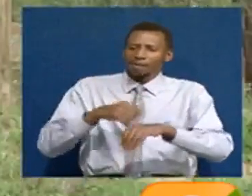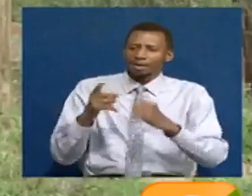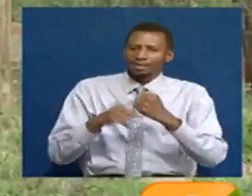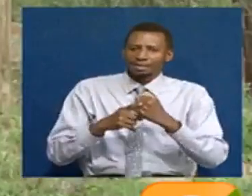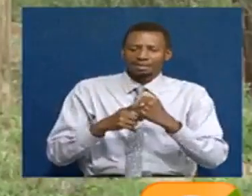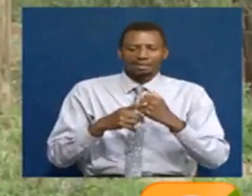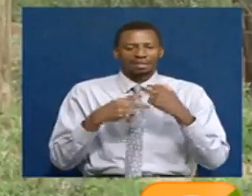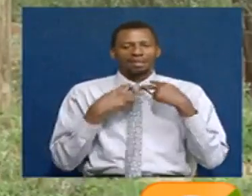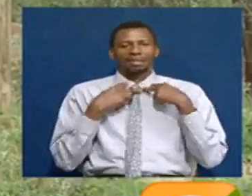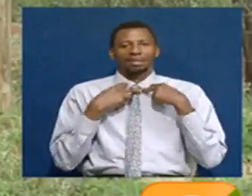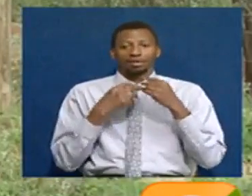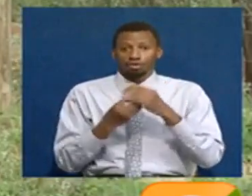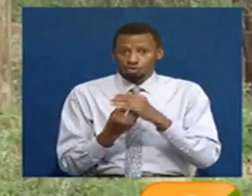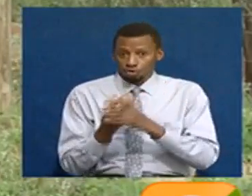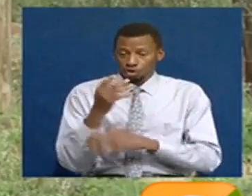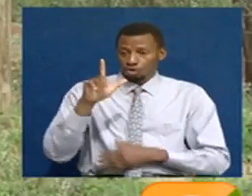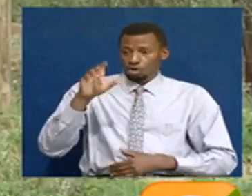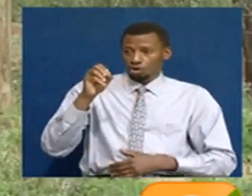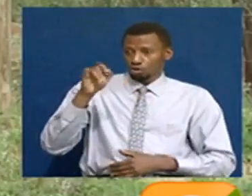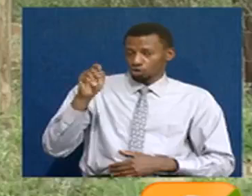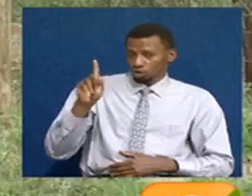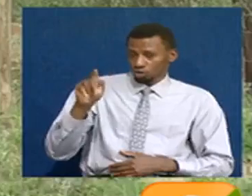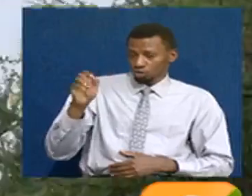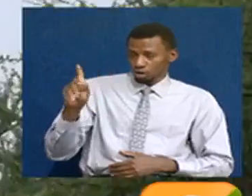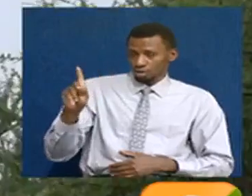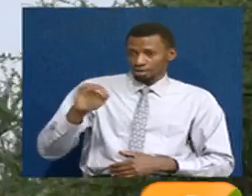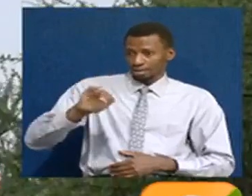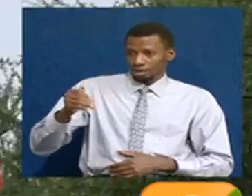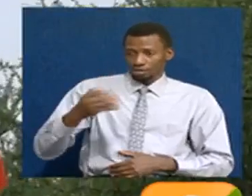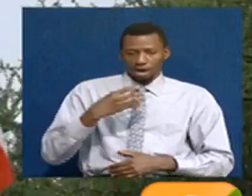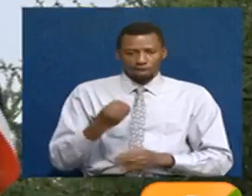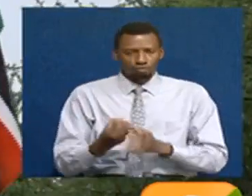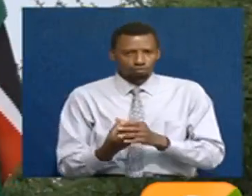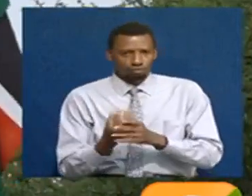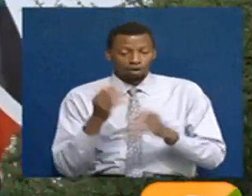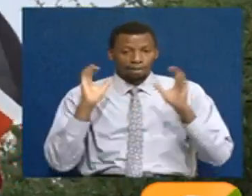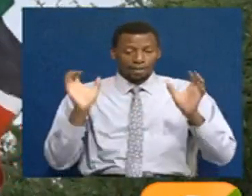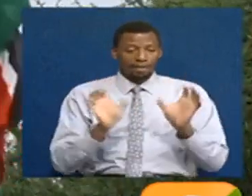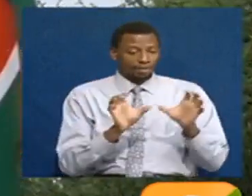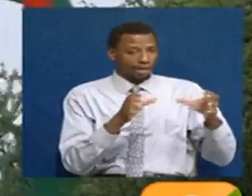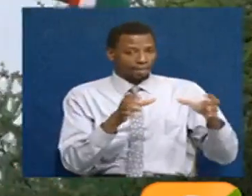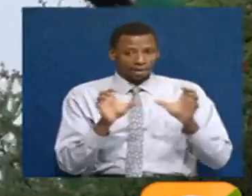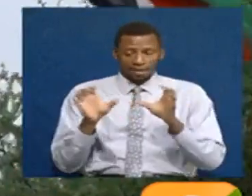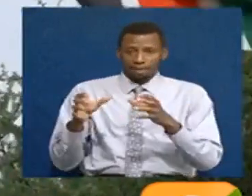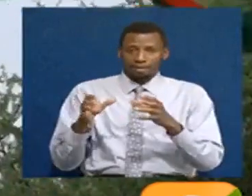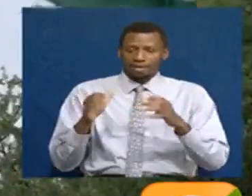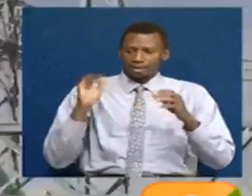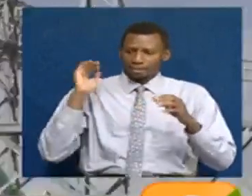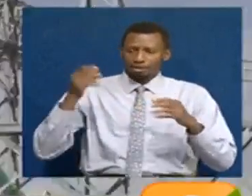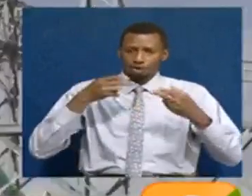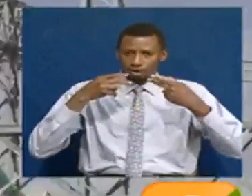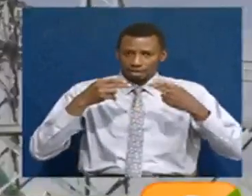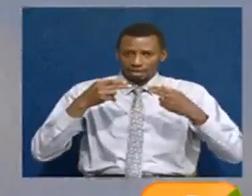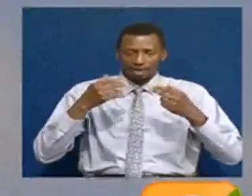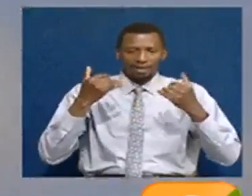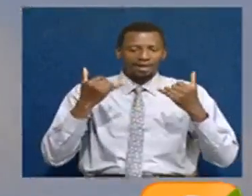region back. The growth of Loitoktok town and the rise of large corporate clients, including major hotels, only worsened the